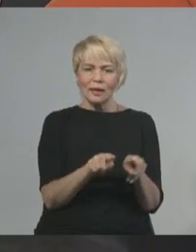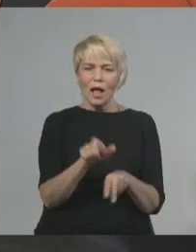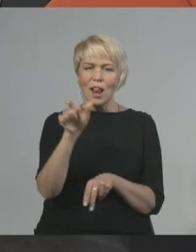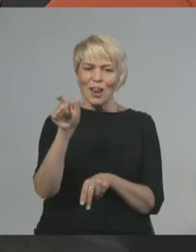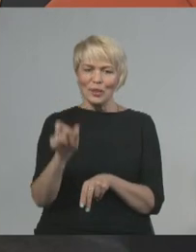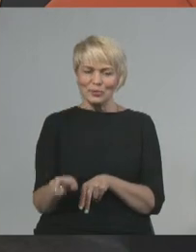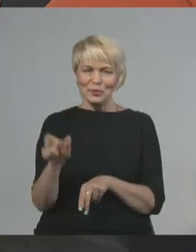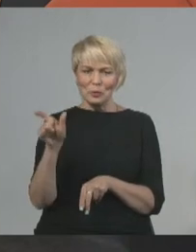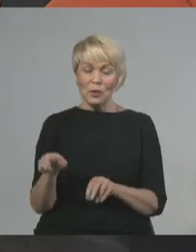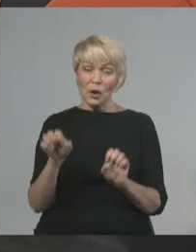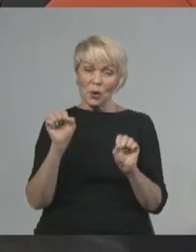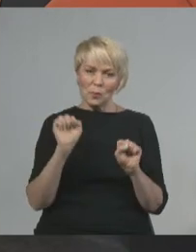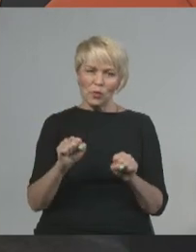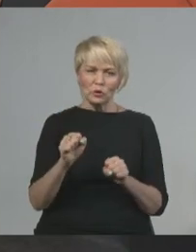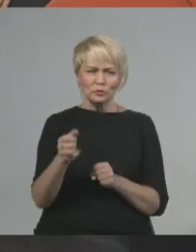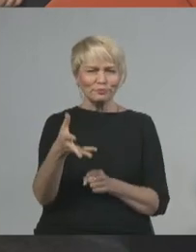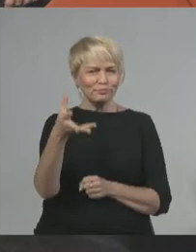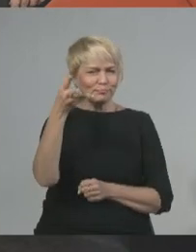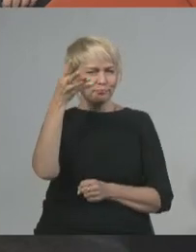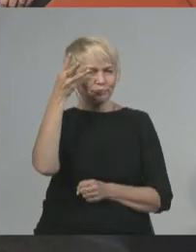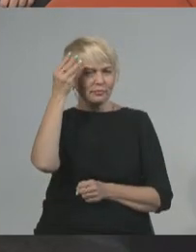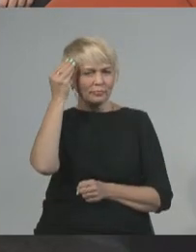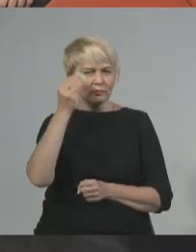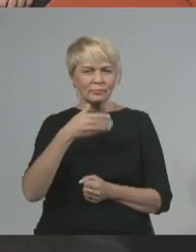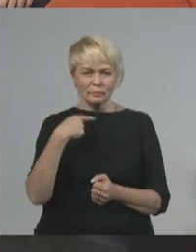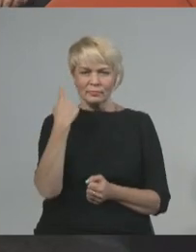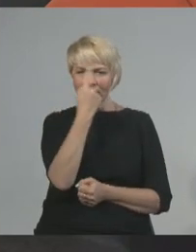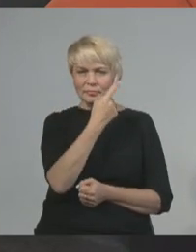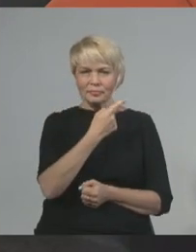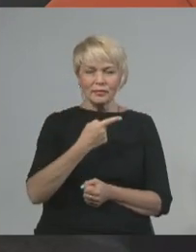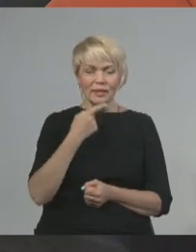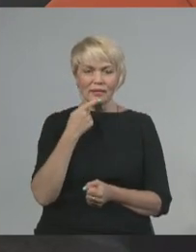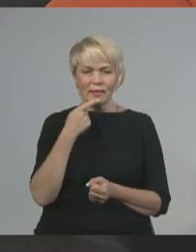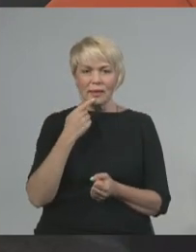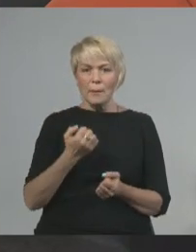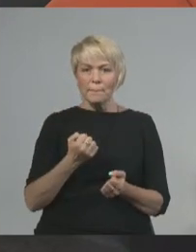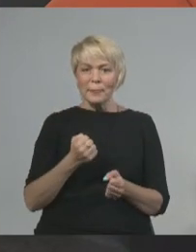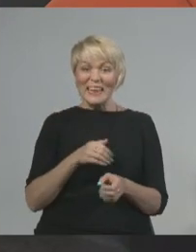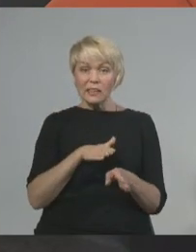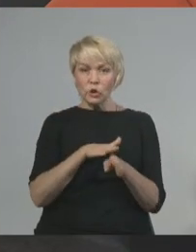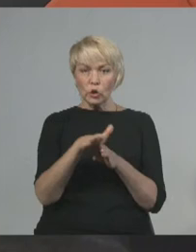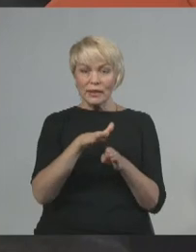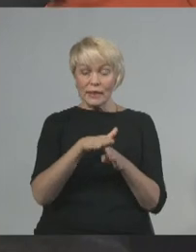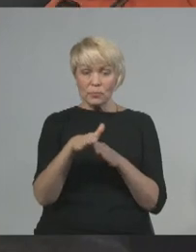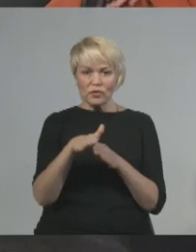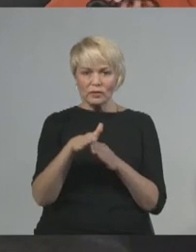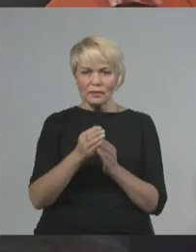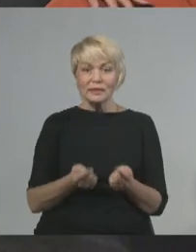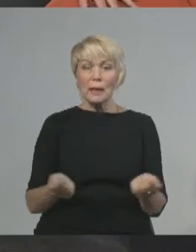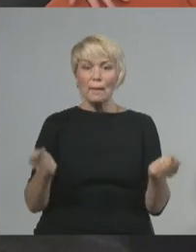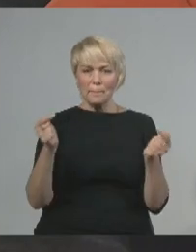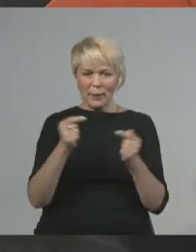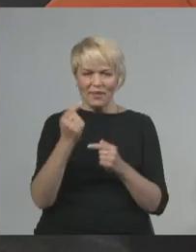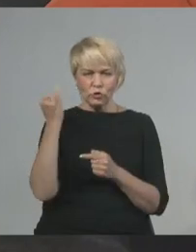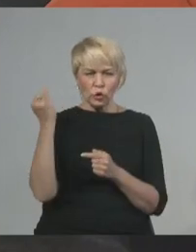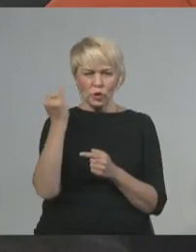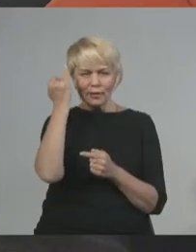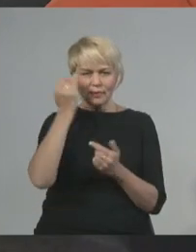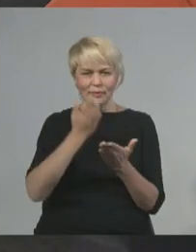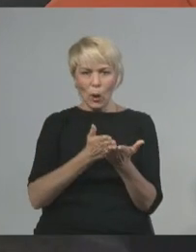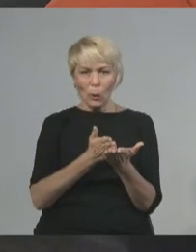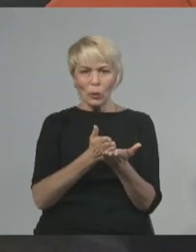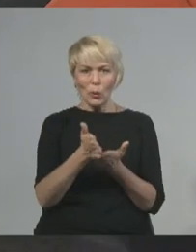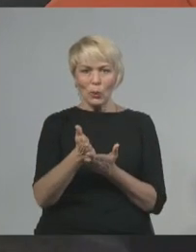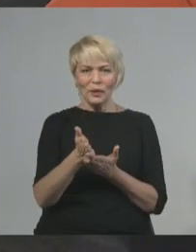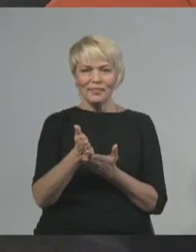own views and ideological uh opinions which could end up with a strong sense of